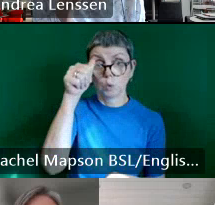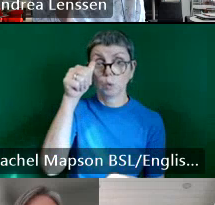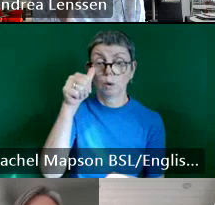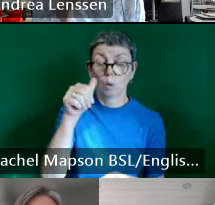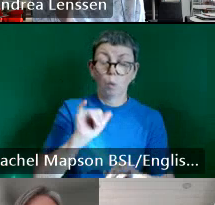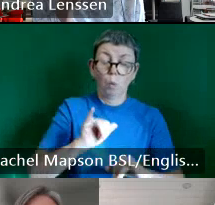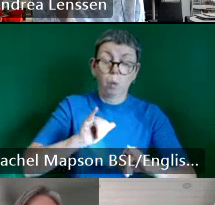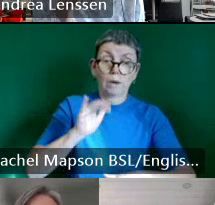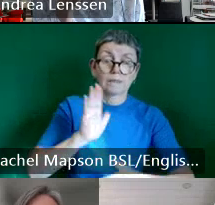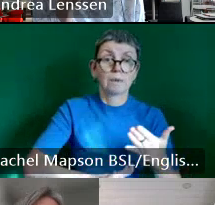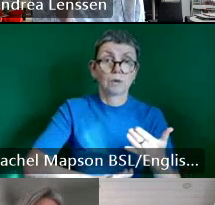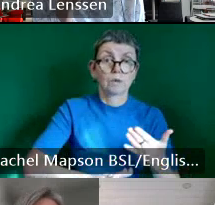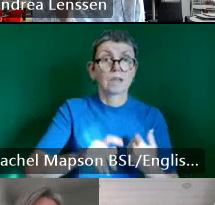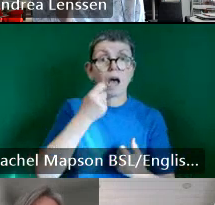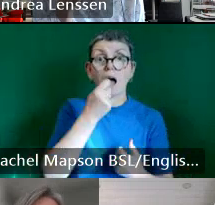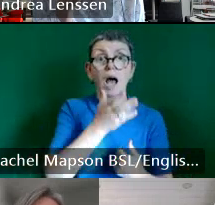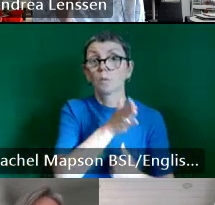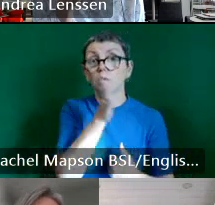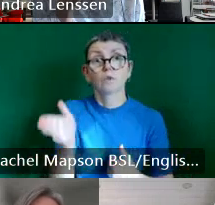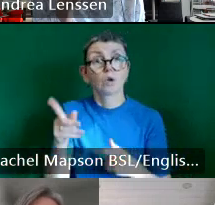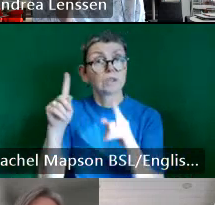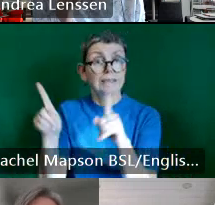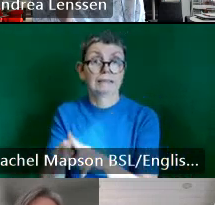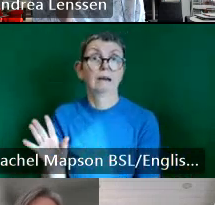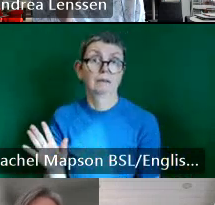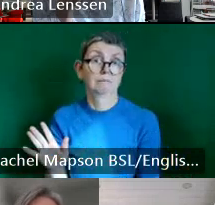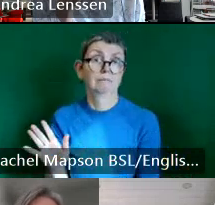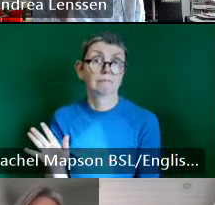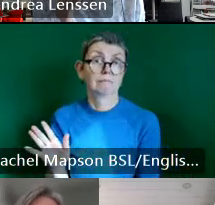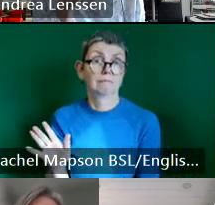terrible experience, I would have delivered back in my home country, right?